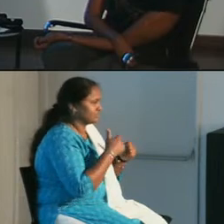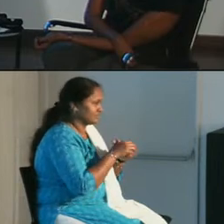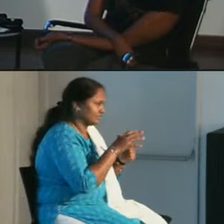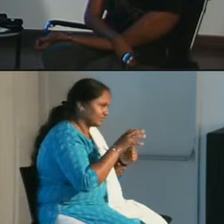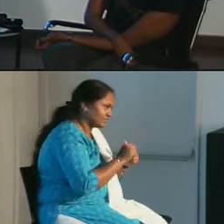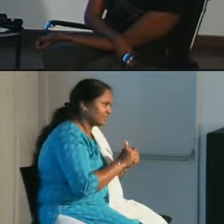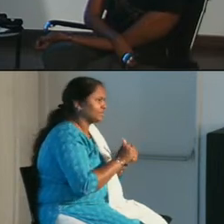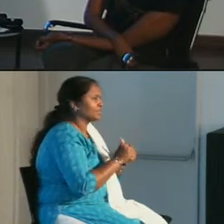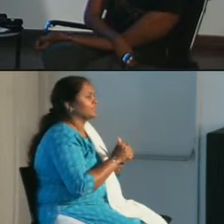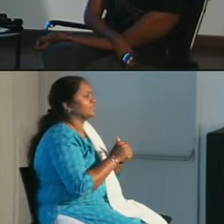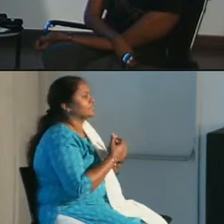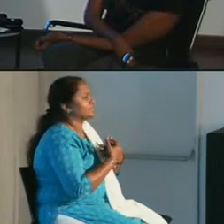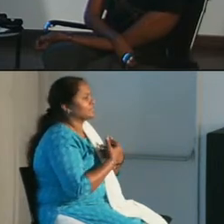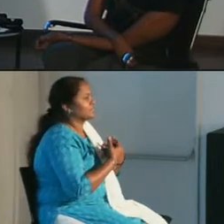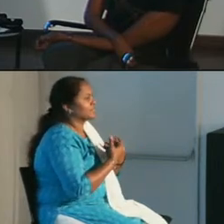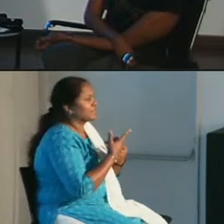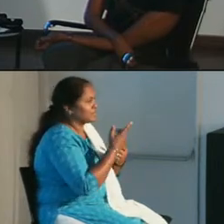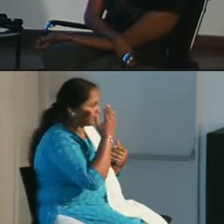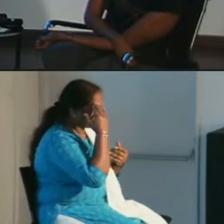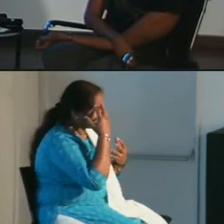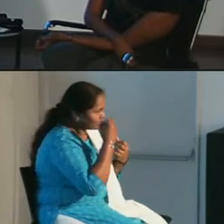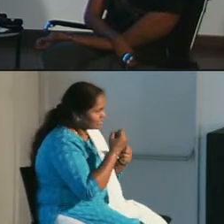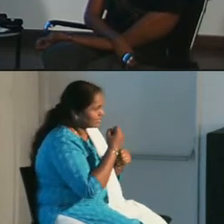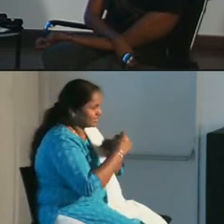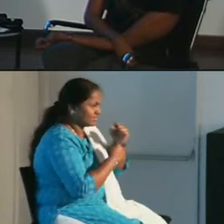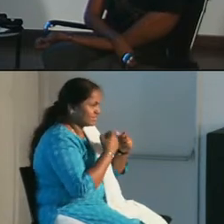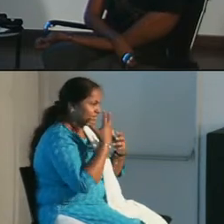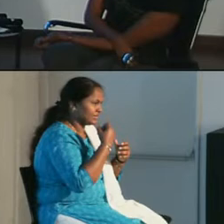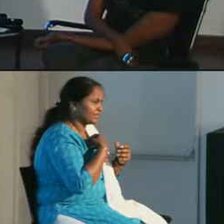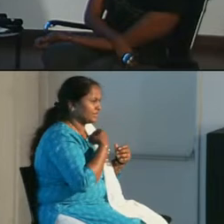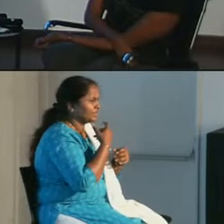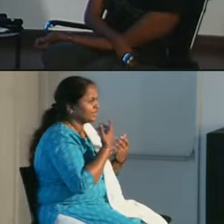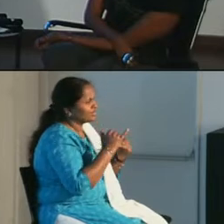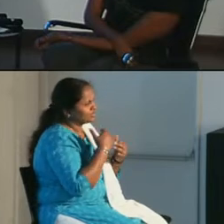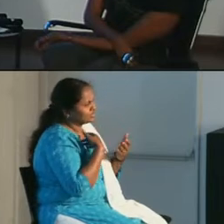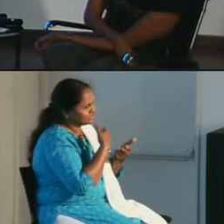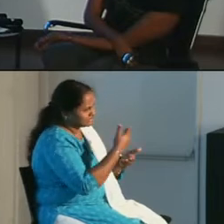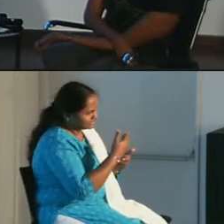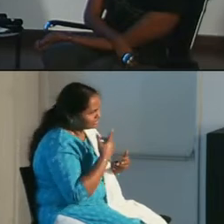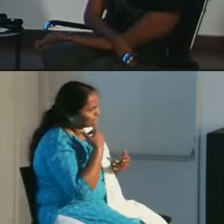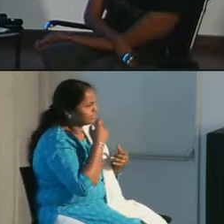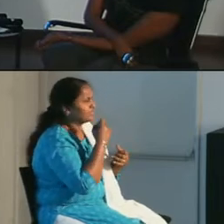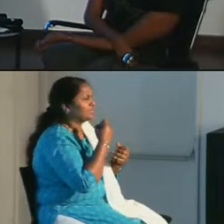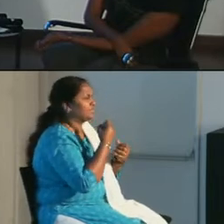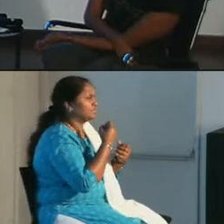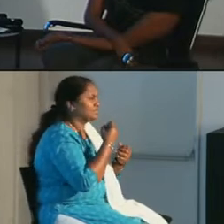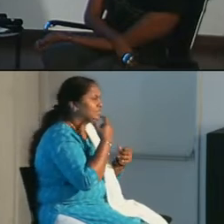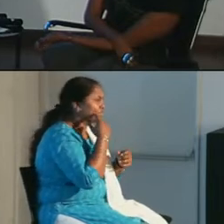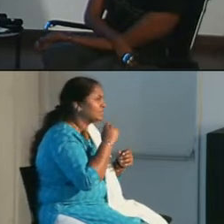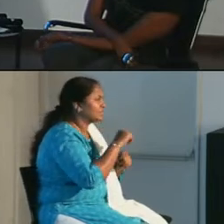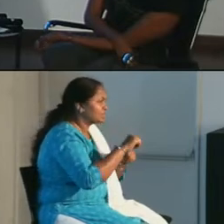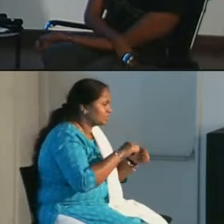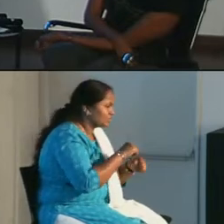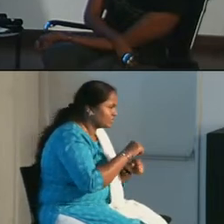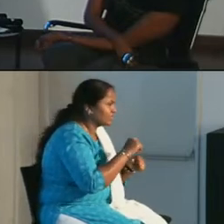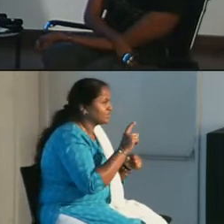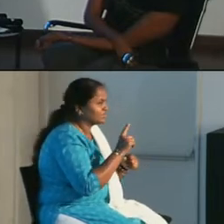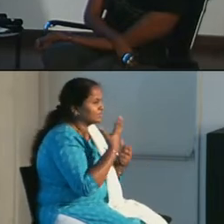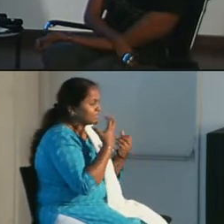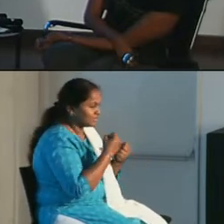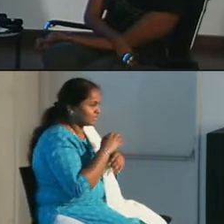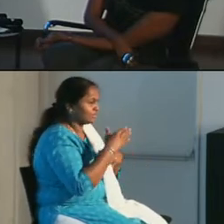access and in terms of, you know, like earlier, I would also invite you to see it as an iterative process where over